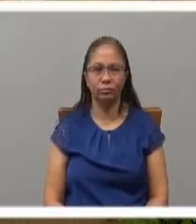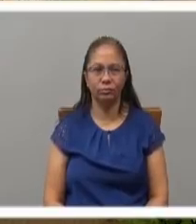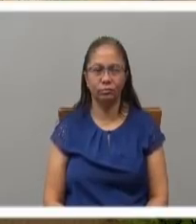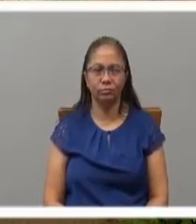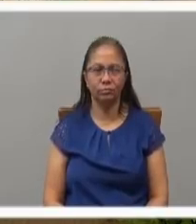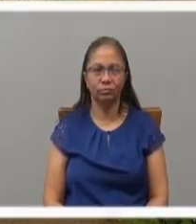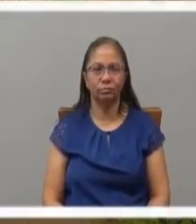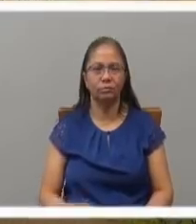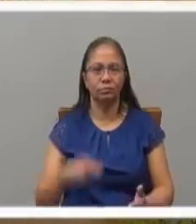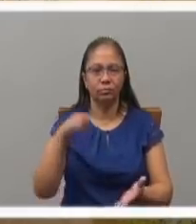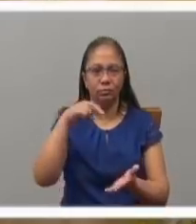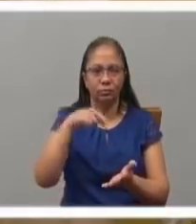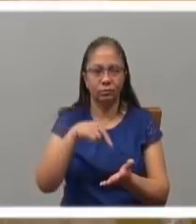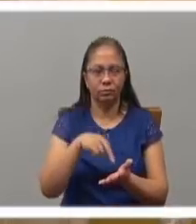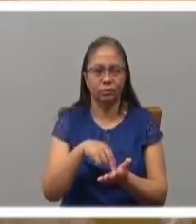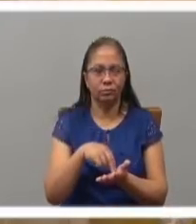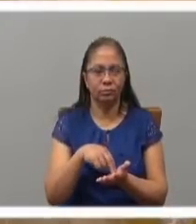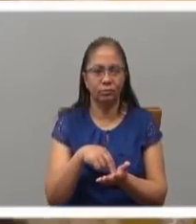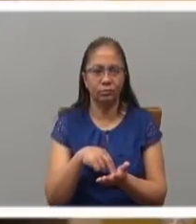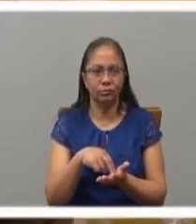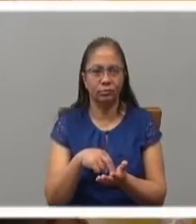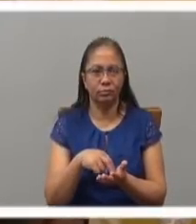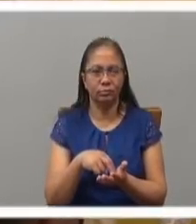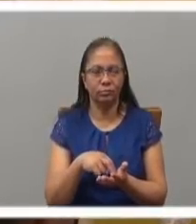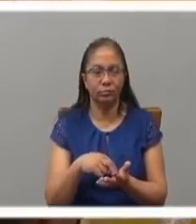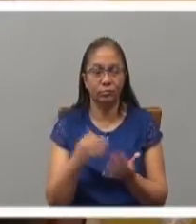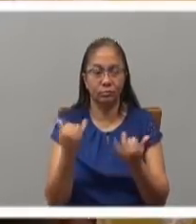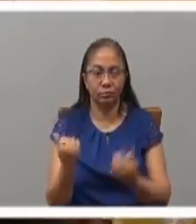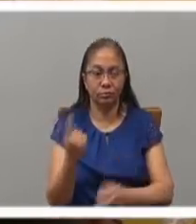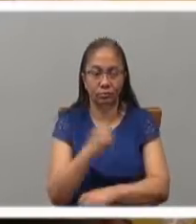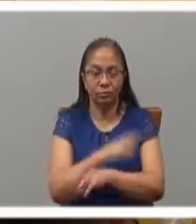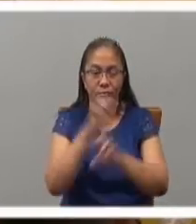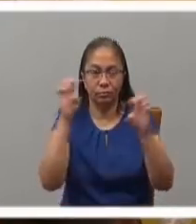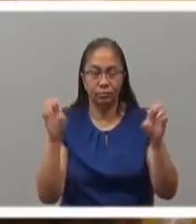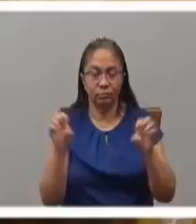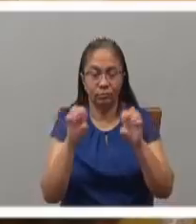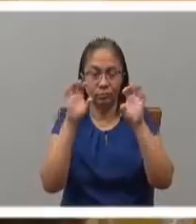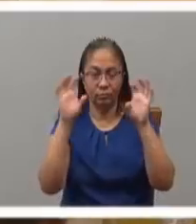Beloved in Christ, let us stand as we, on this Easter Sunday,